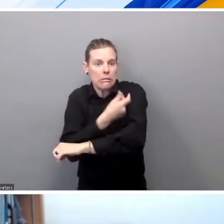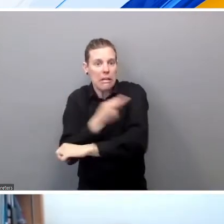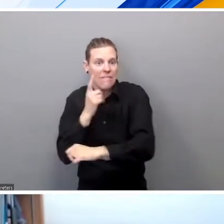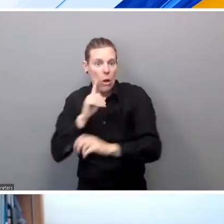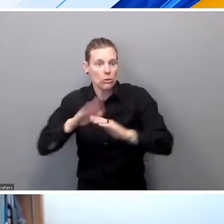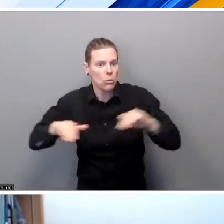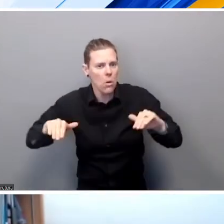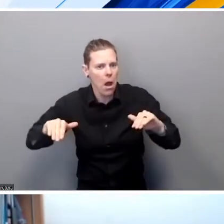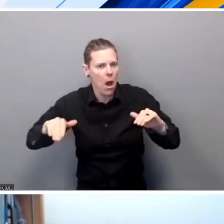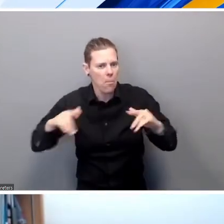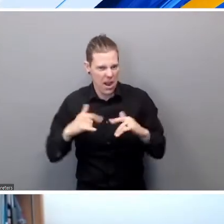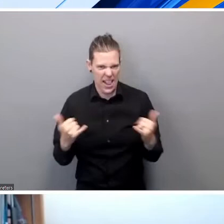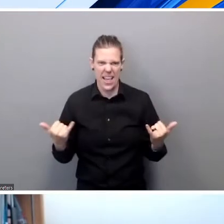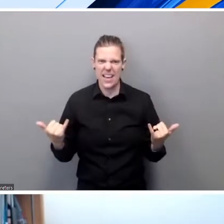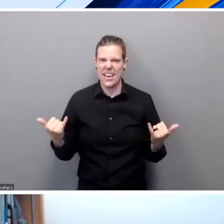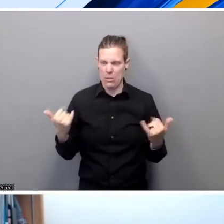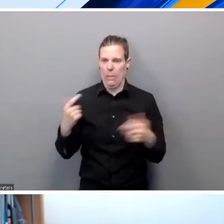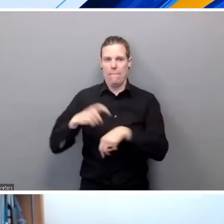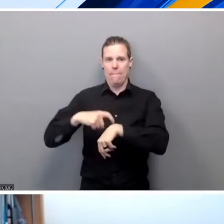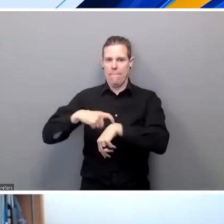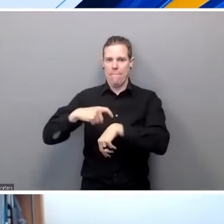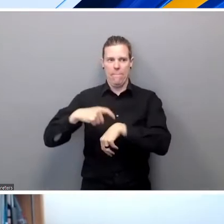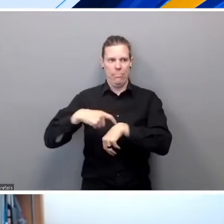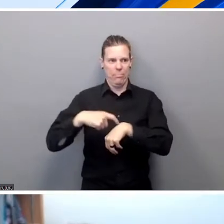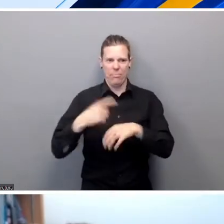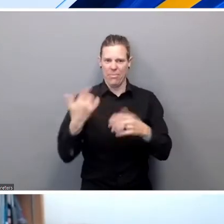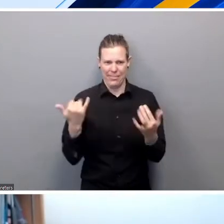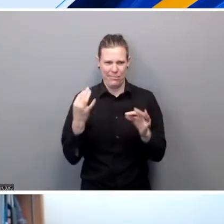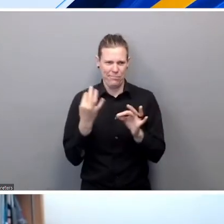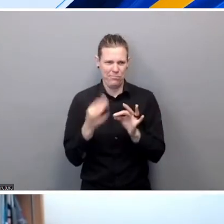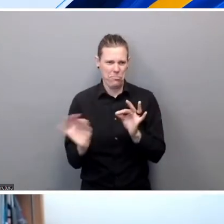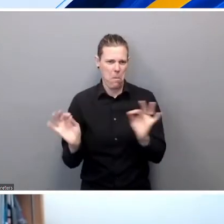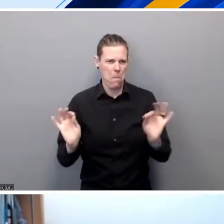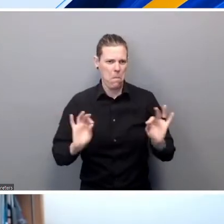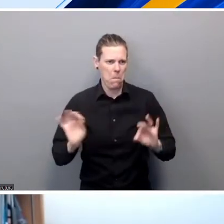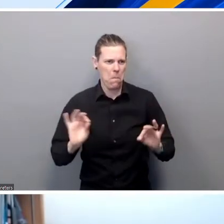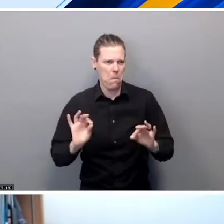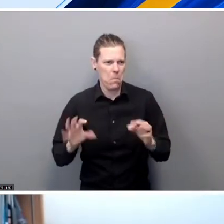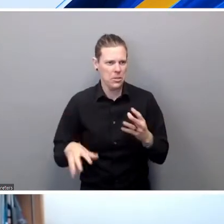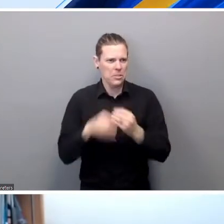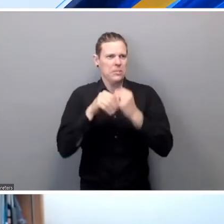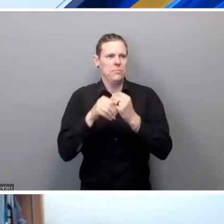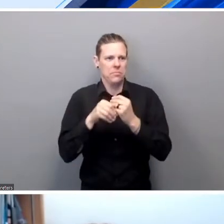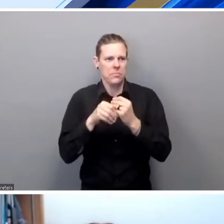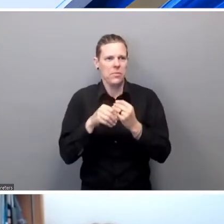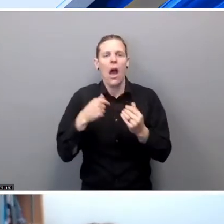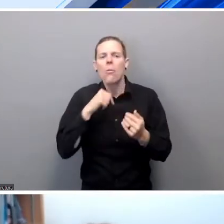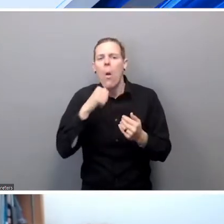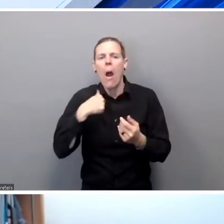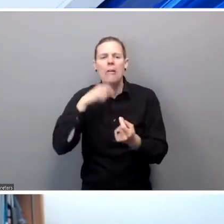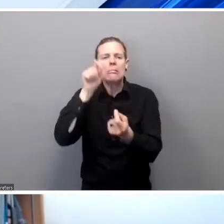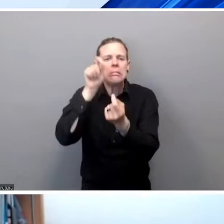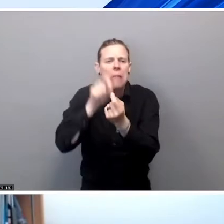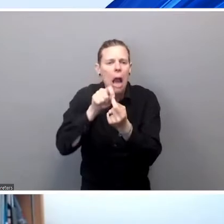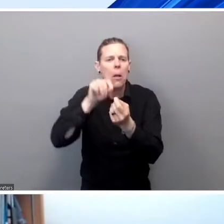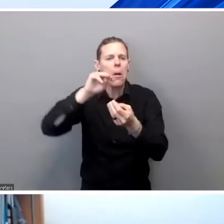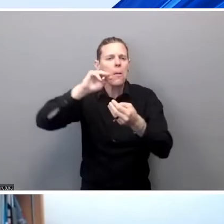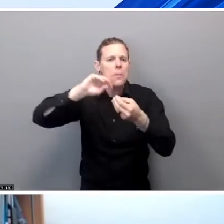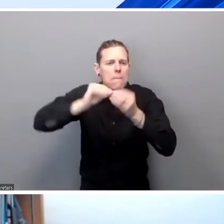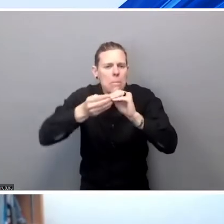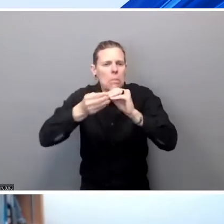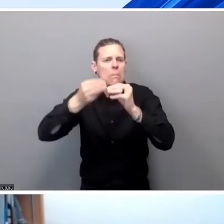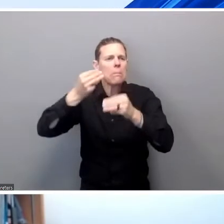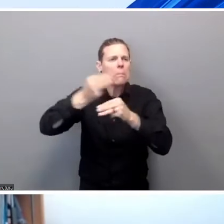pretty dramatically. I don't have a breakdown by pediatricians, but I know that about 70% of